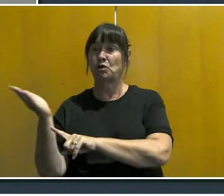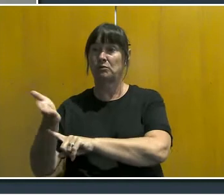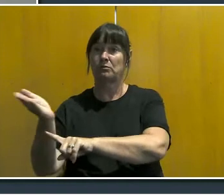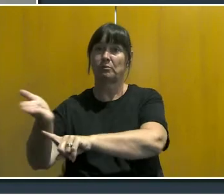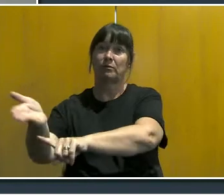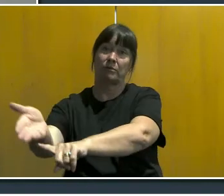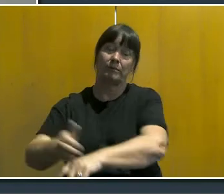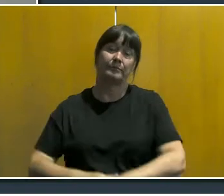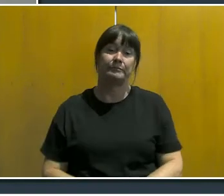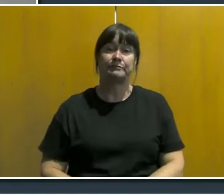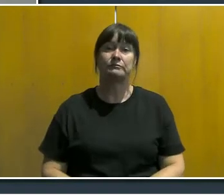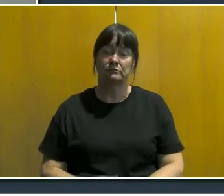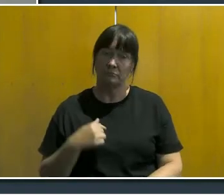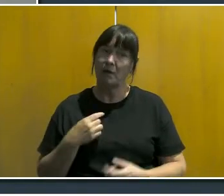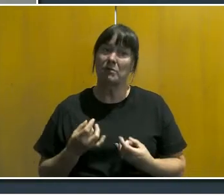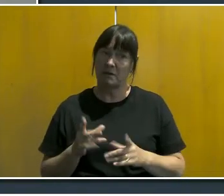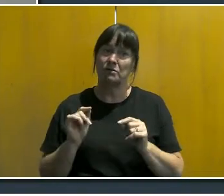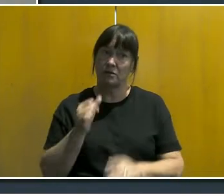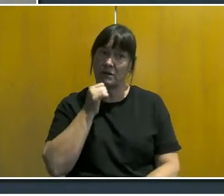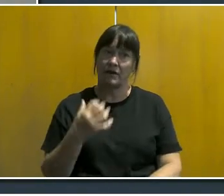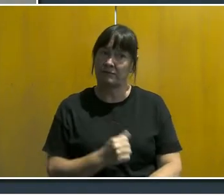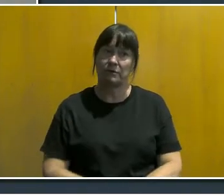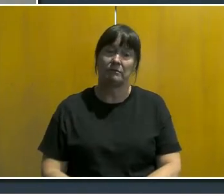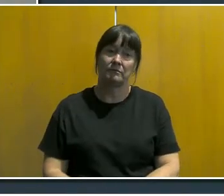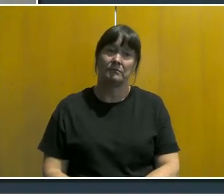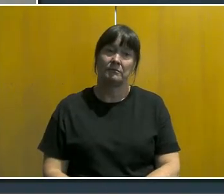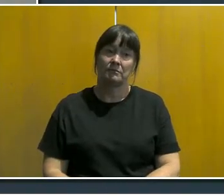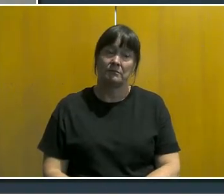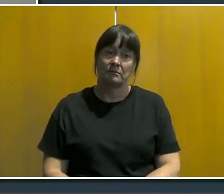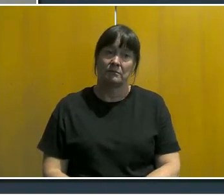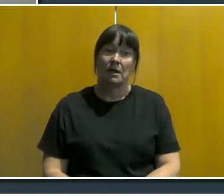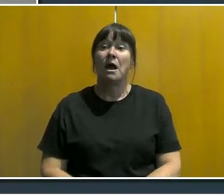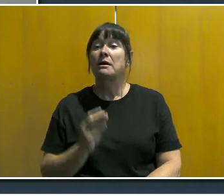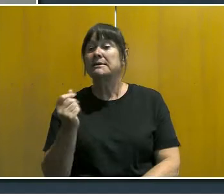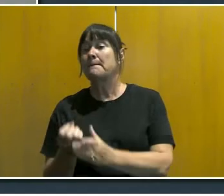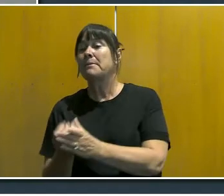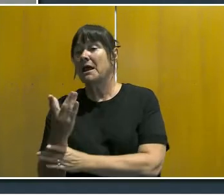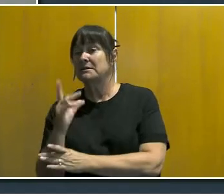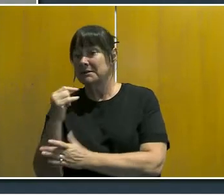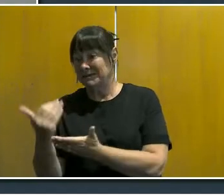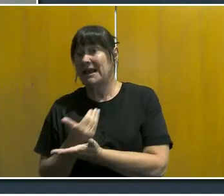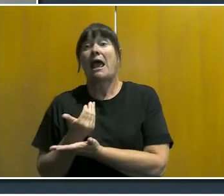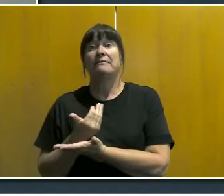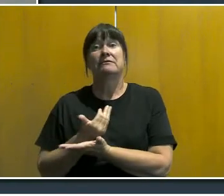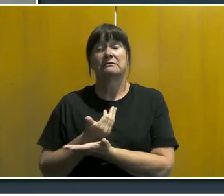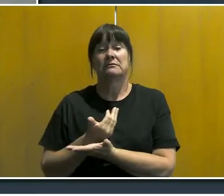and I am prepared to do that if I have to. There are some plants that I will be able to